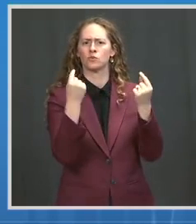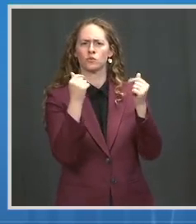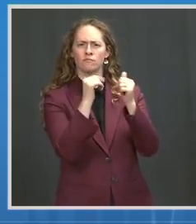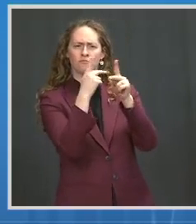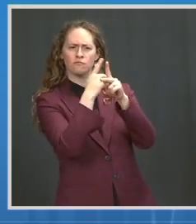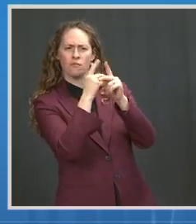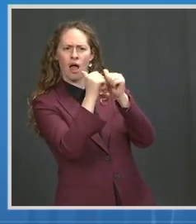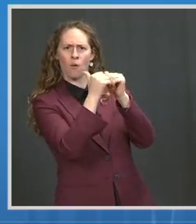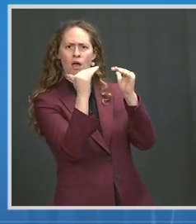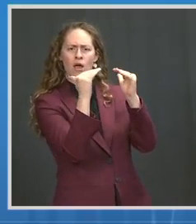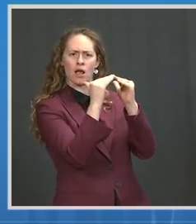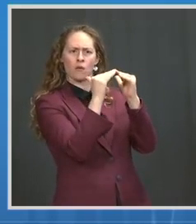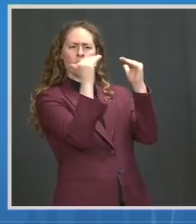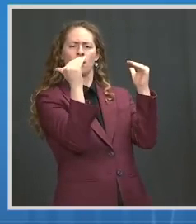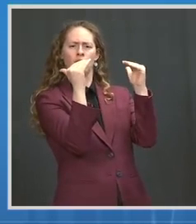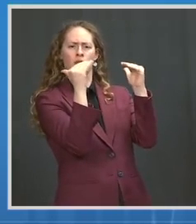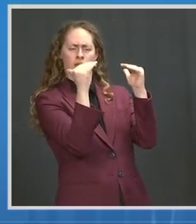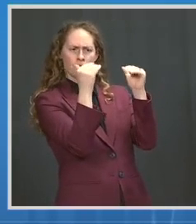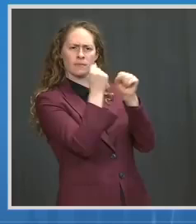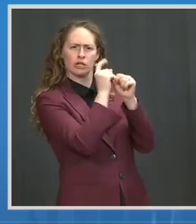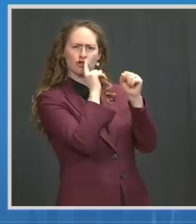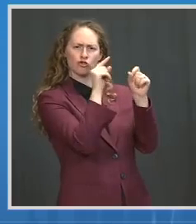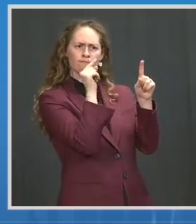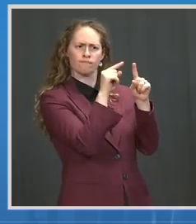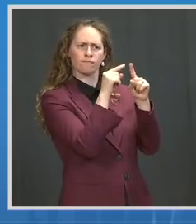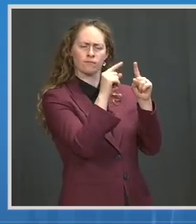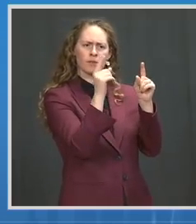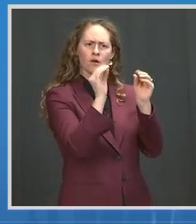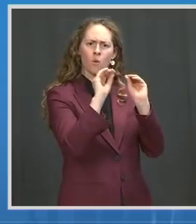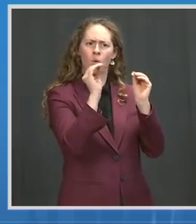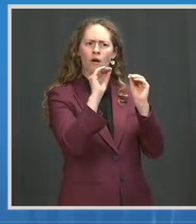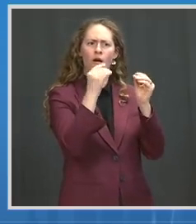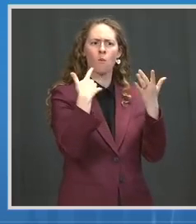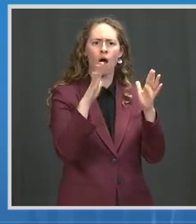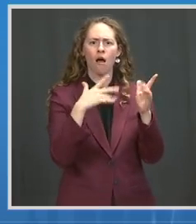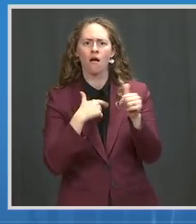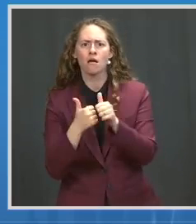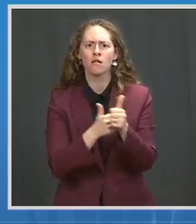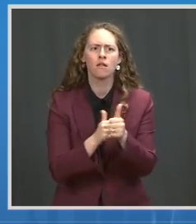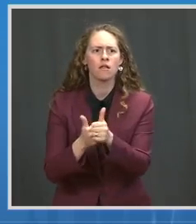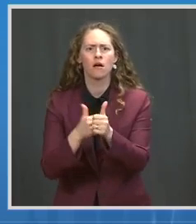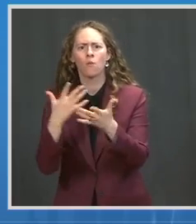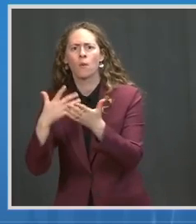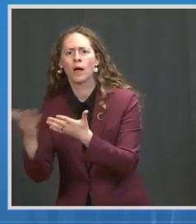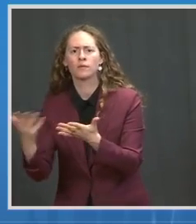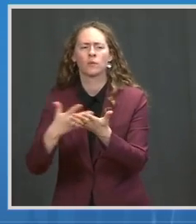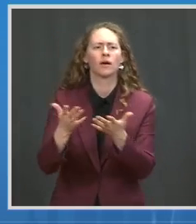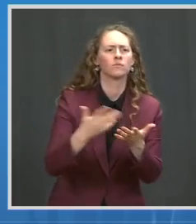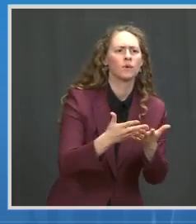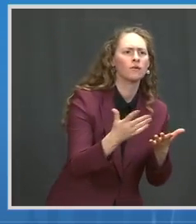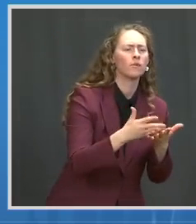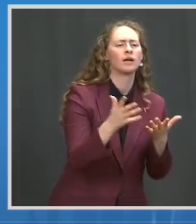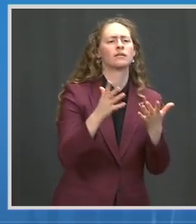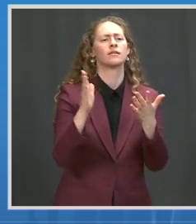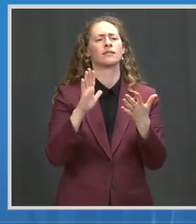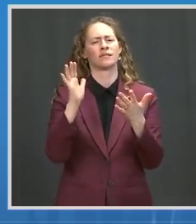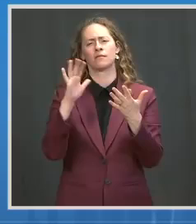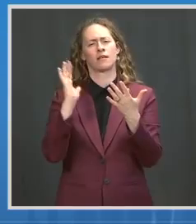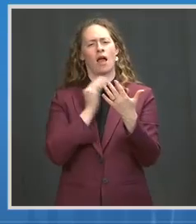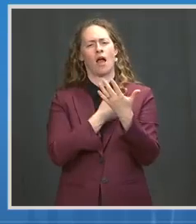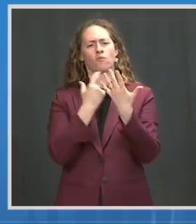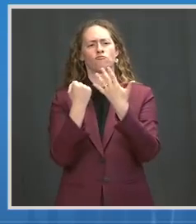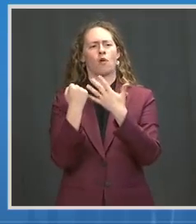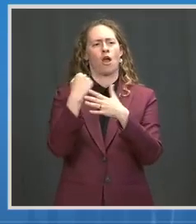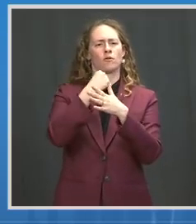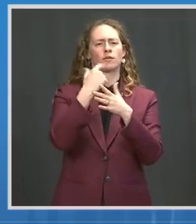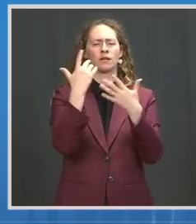there wasn't a single wasted dose. Those are values we've continued to prioritize, speed and equity, as the most important things. And that